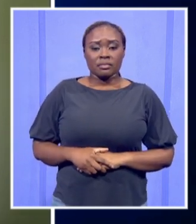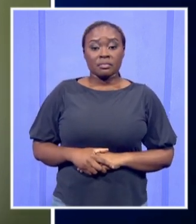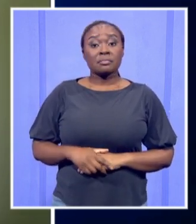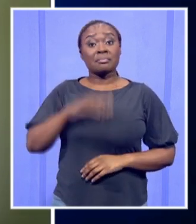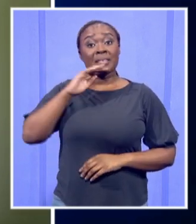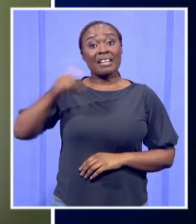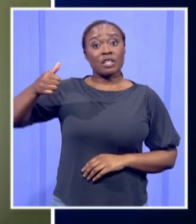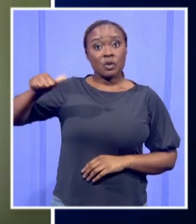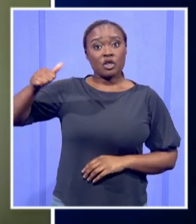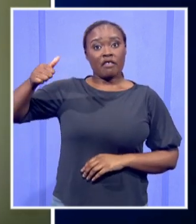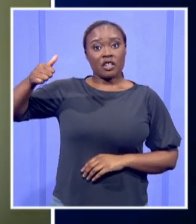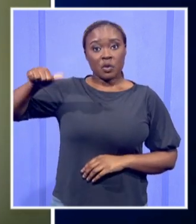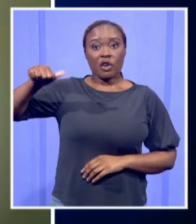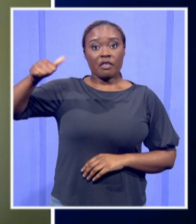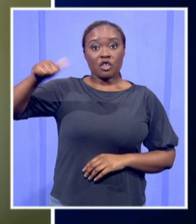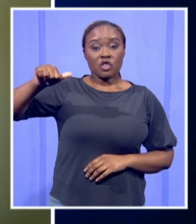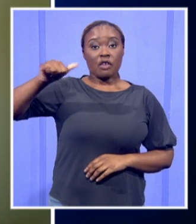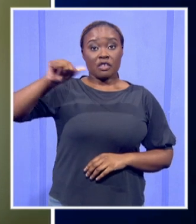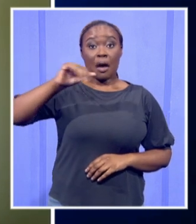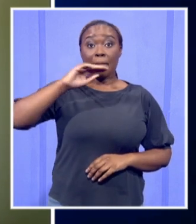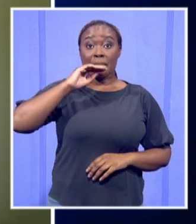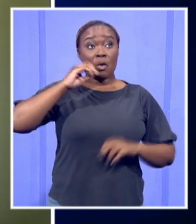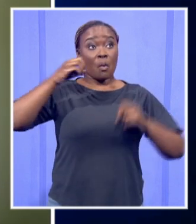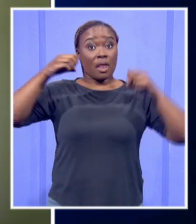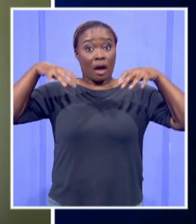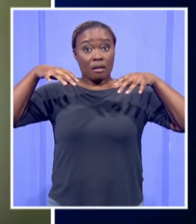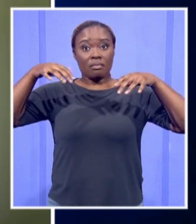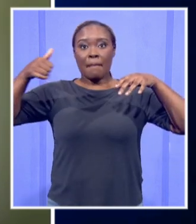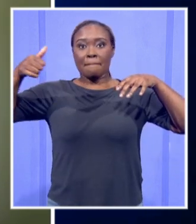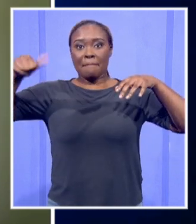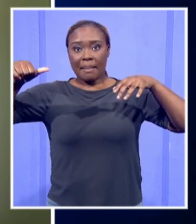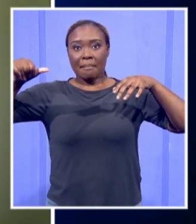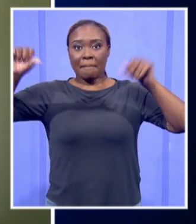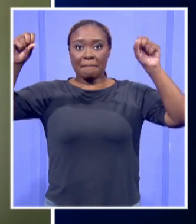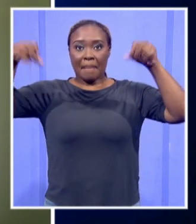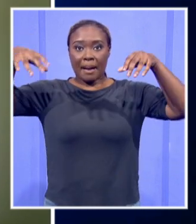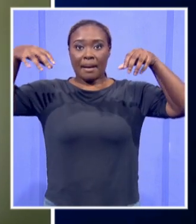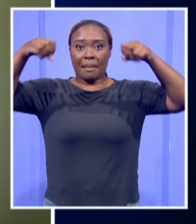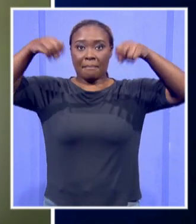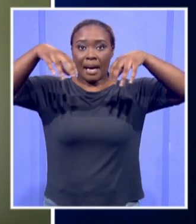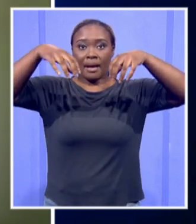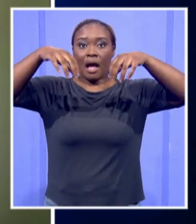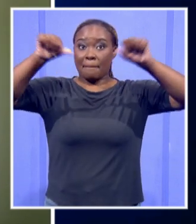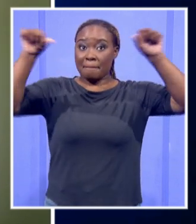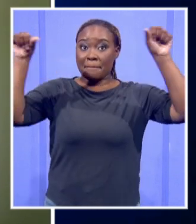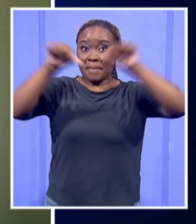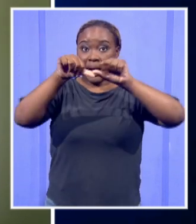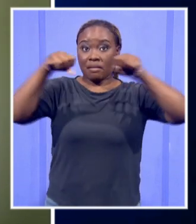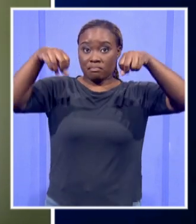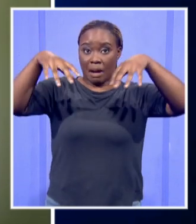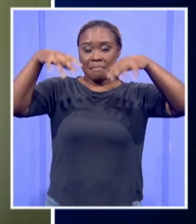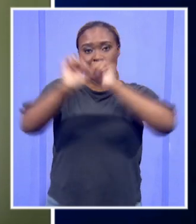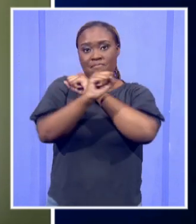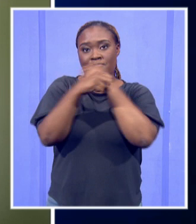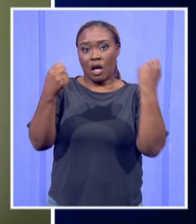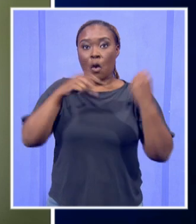more areas that cannot be returned after the end of load shedding because of various overloading of the system and